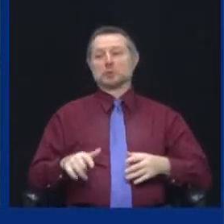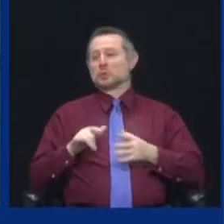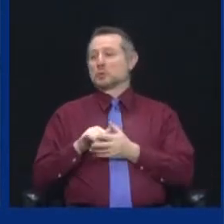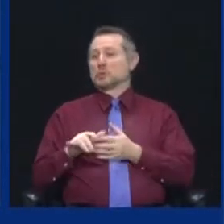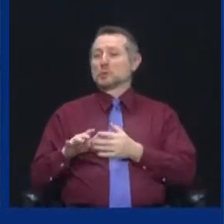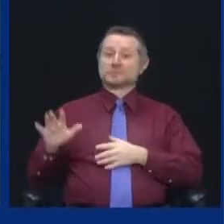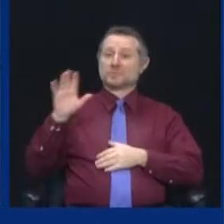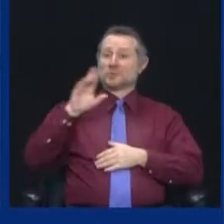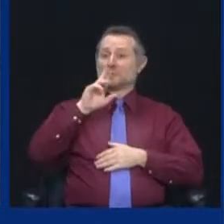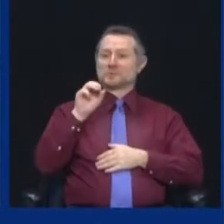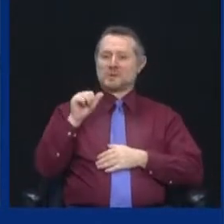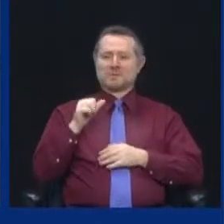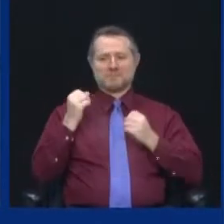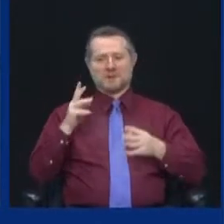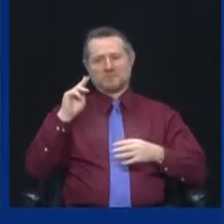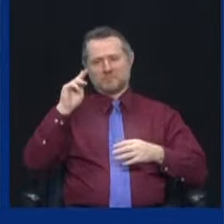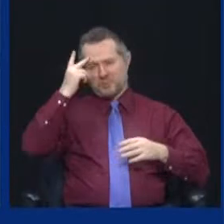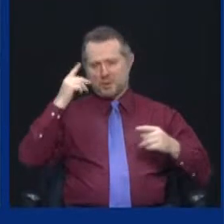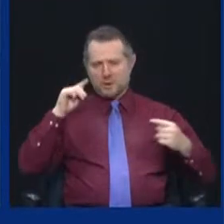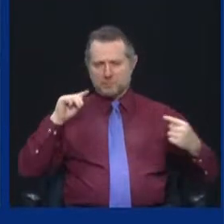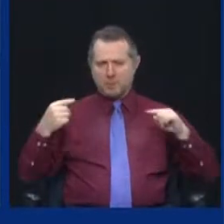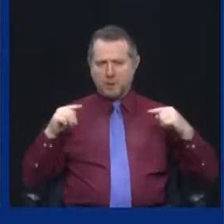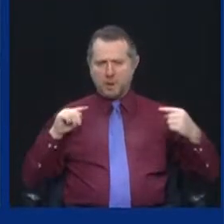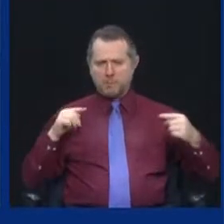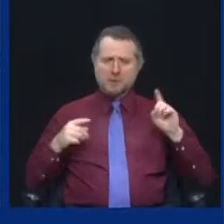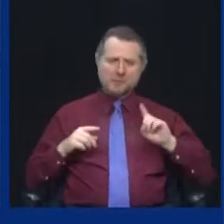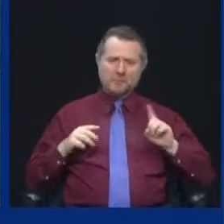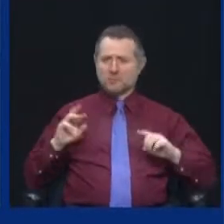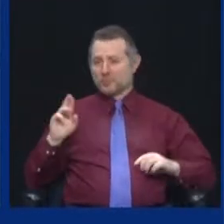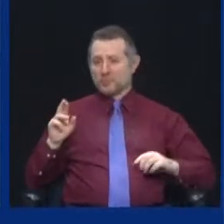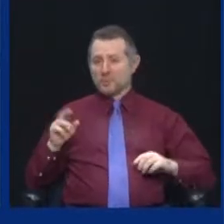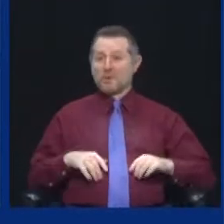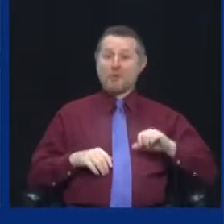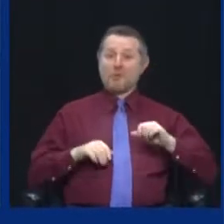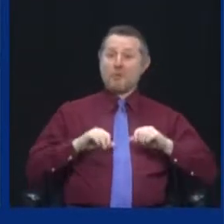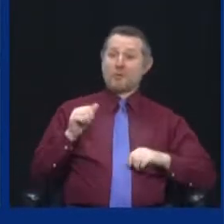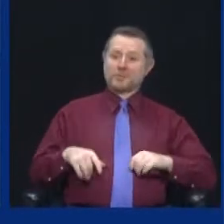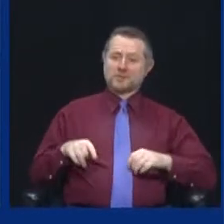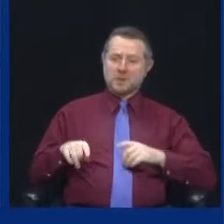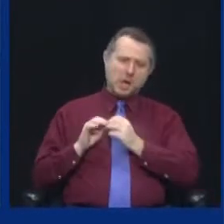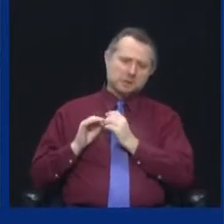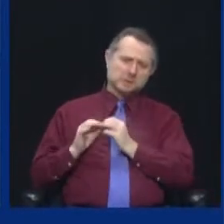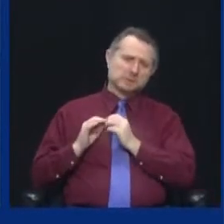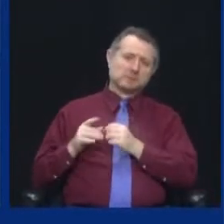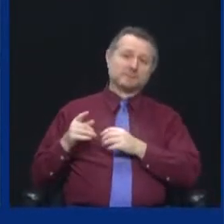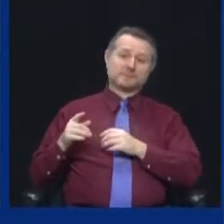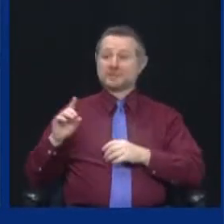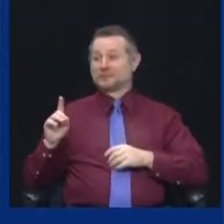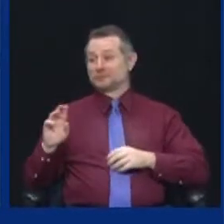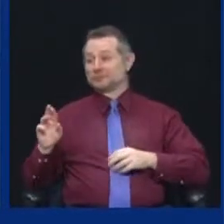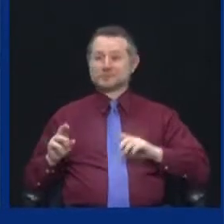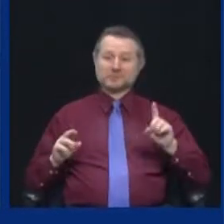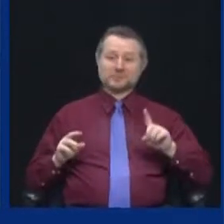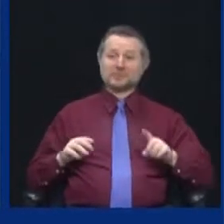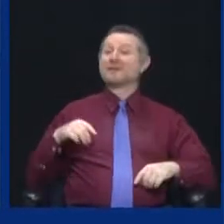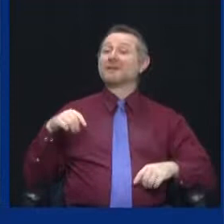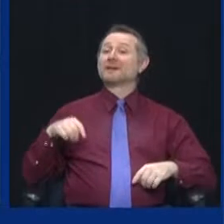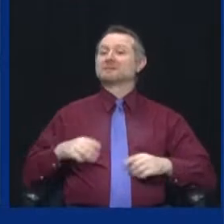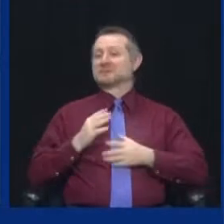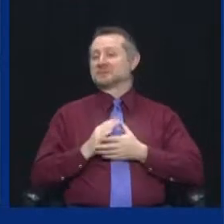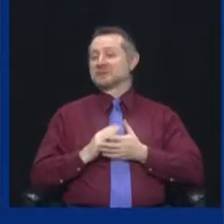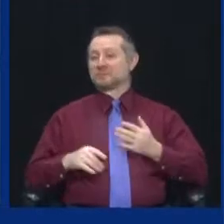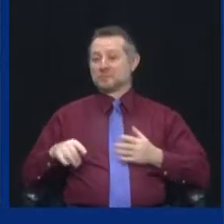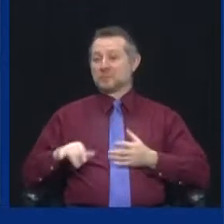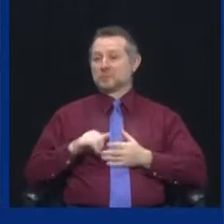now. I deal with my colleagues in Albany in the state legislature. We have the most rabid conservatives in